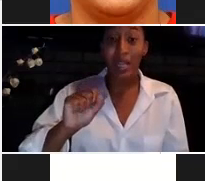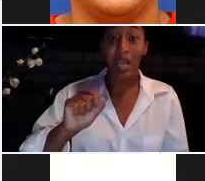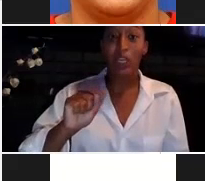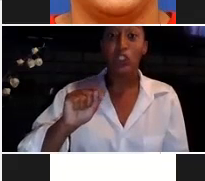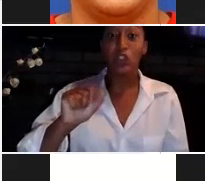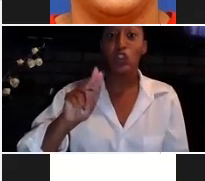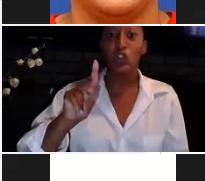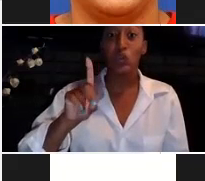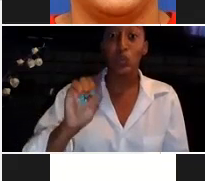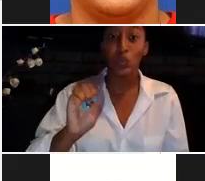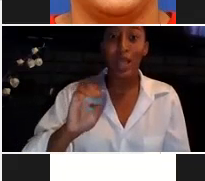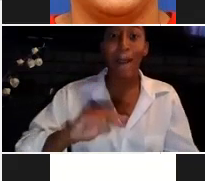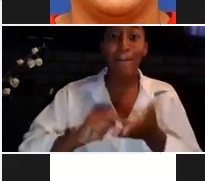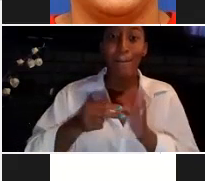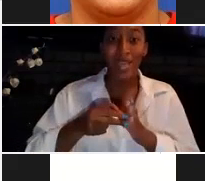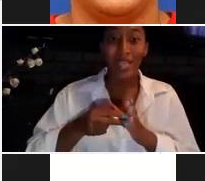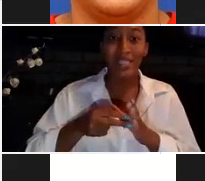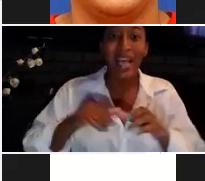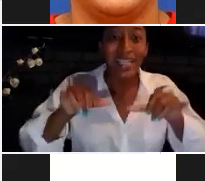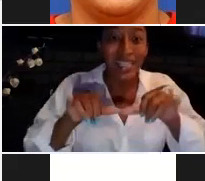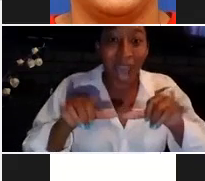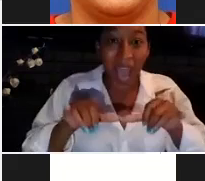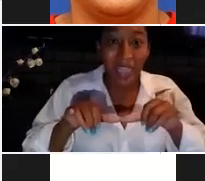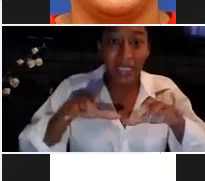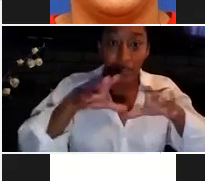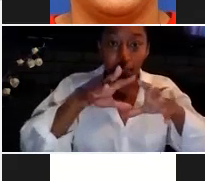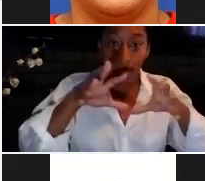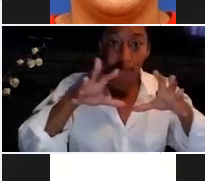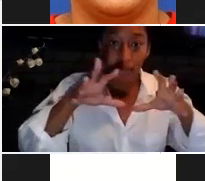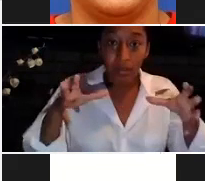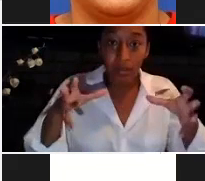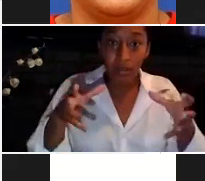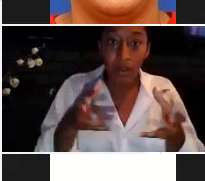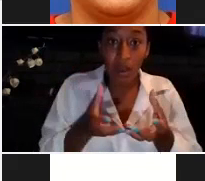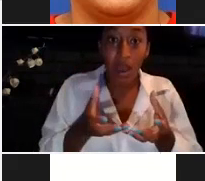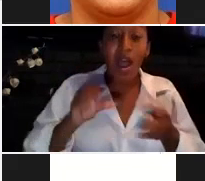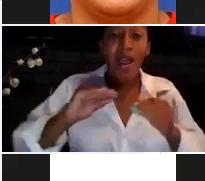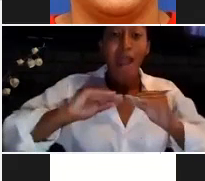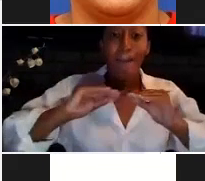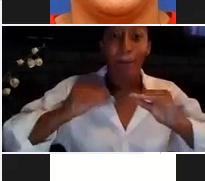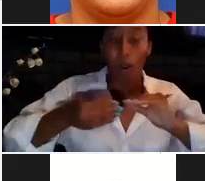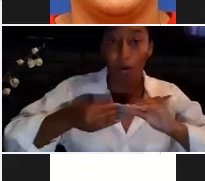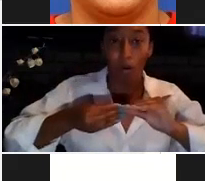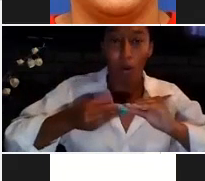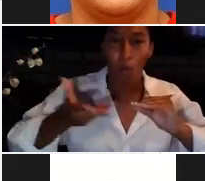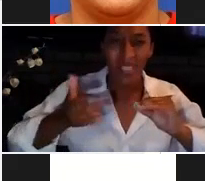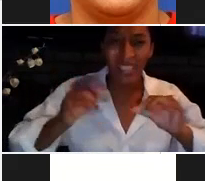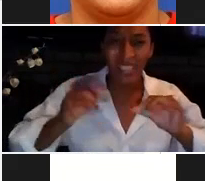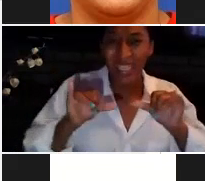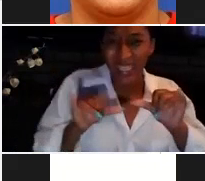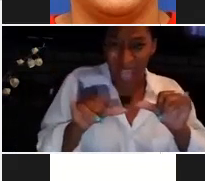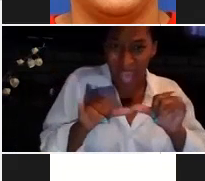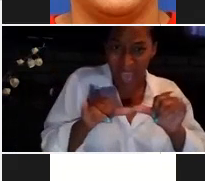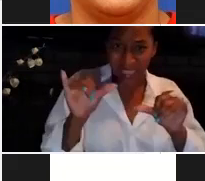the size. That's vector language, magnitude or size. What is the size of